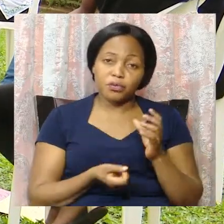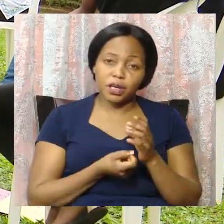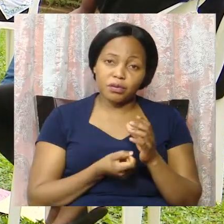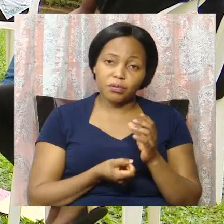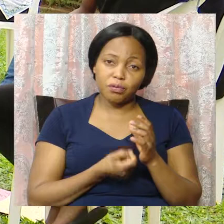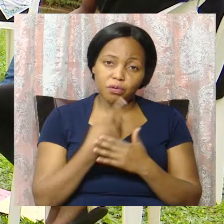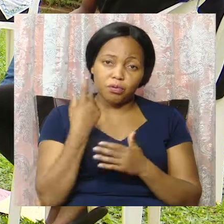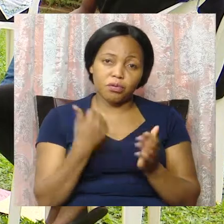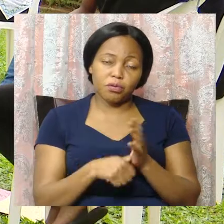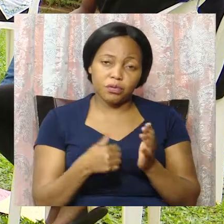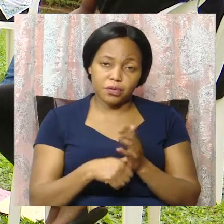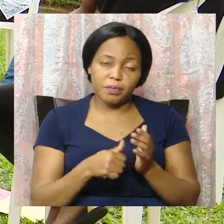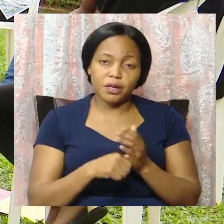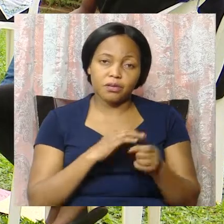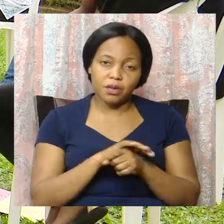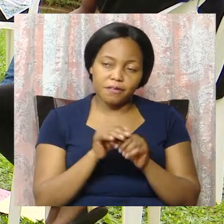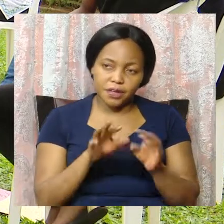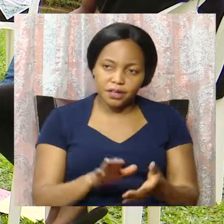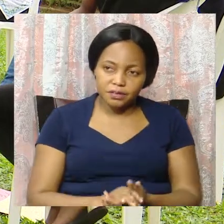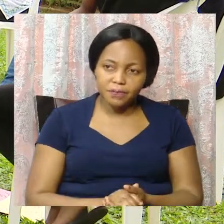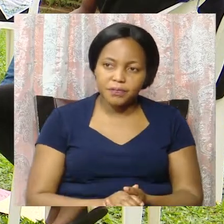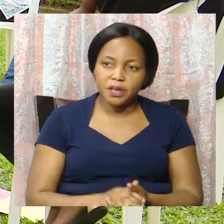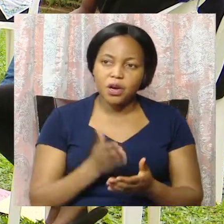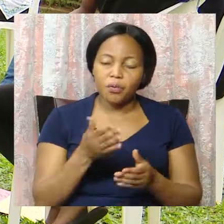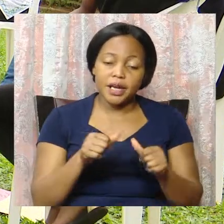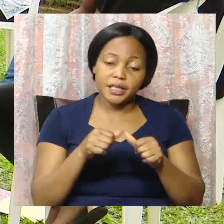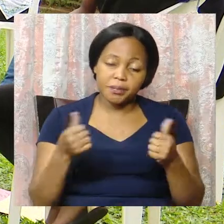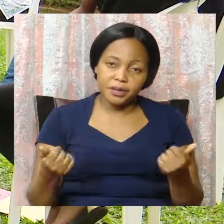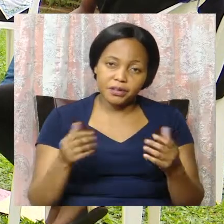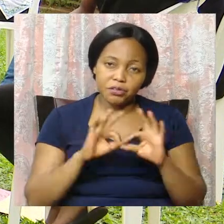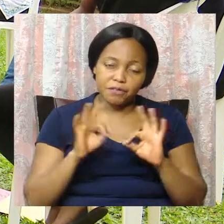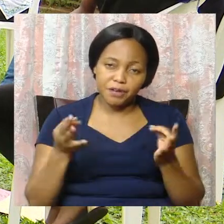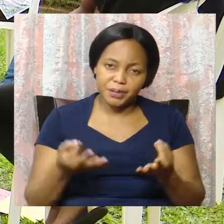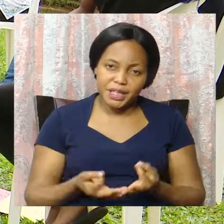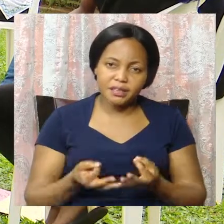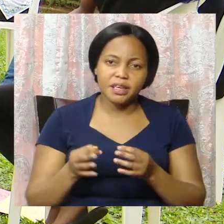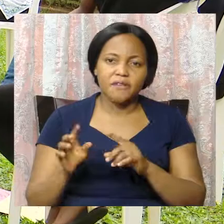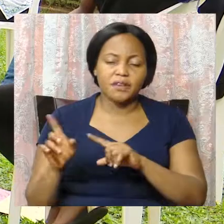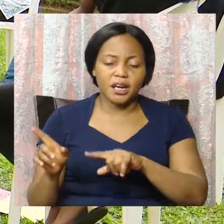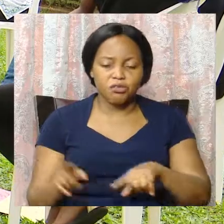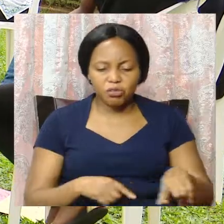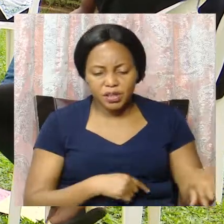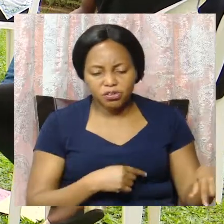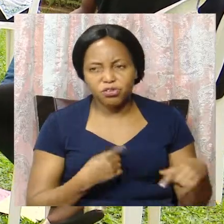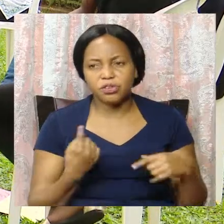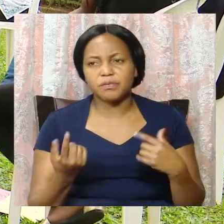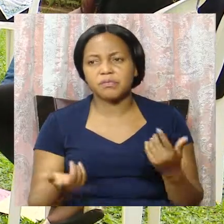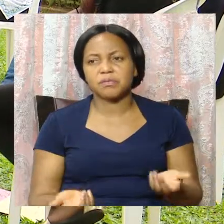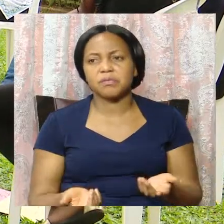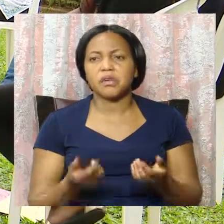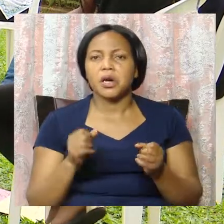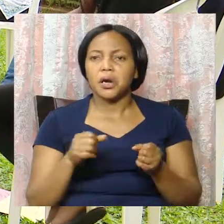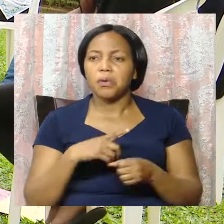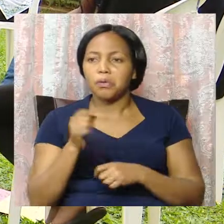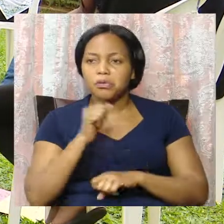out about the effects of COVID-19. We are hearing them say that there's been separation of families, there's been isolation, there's